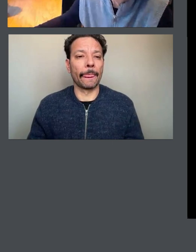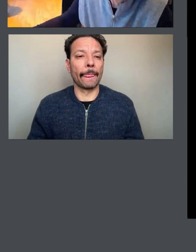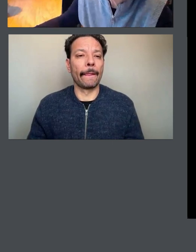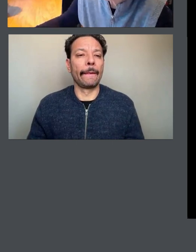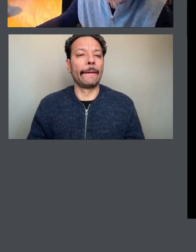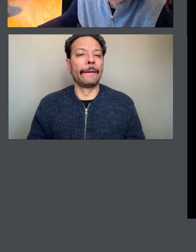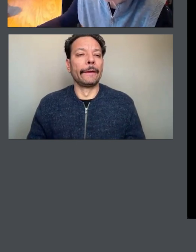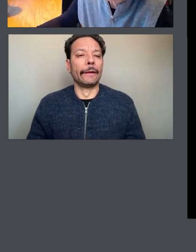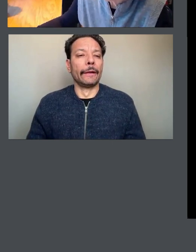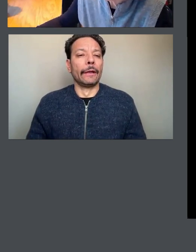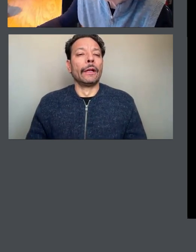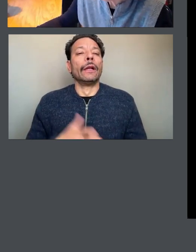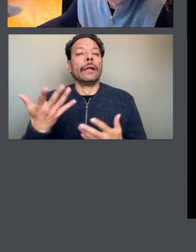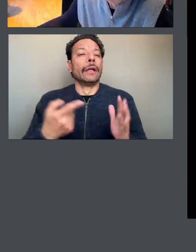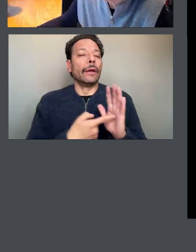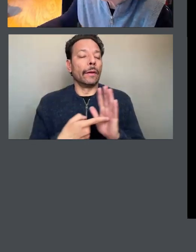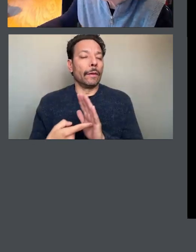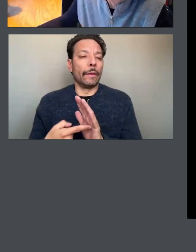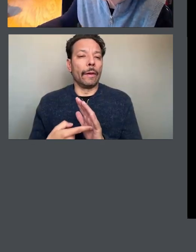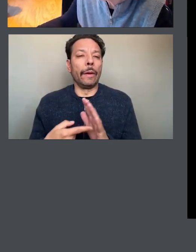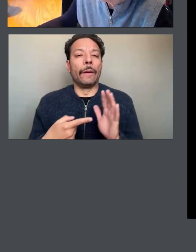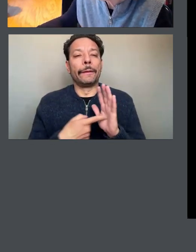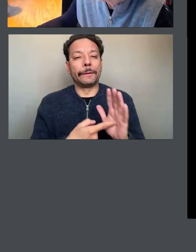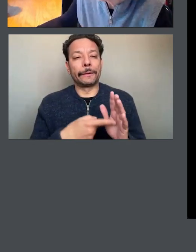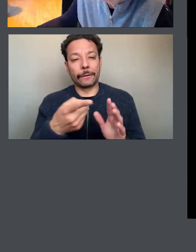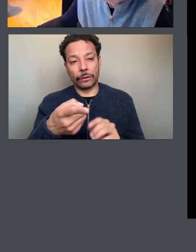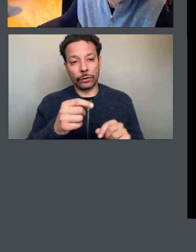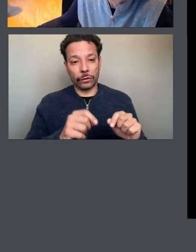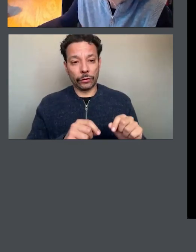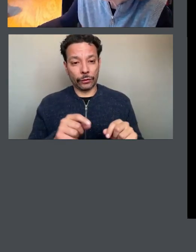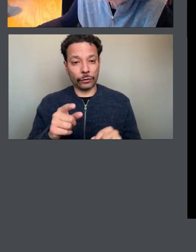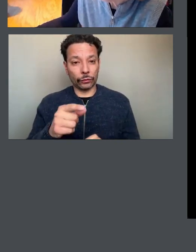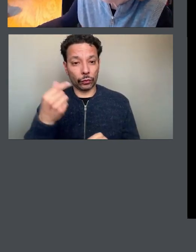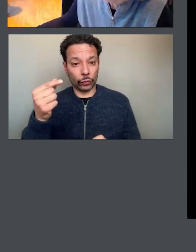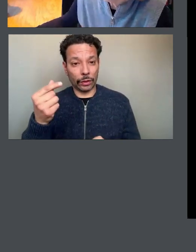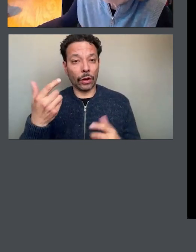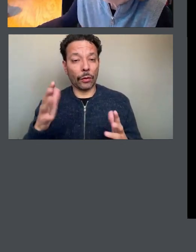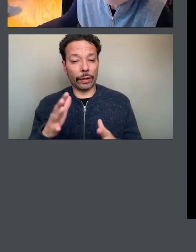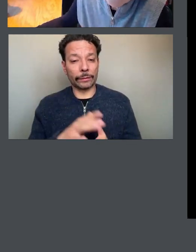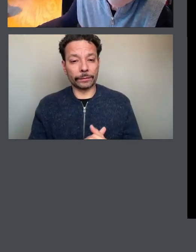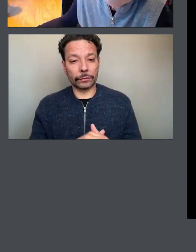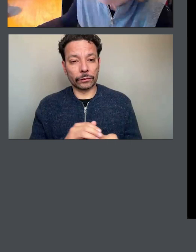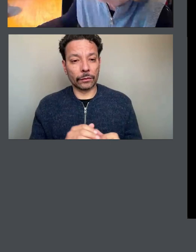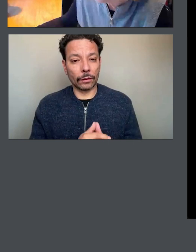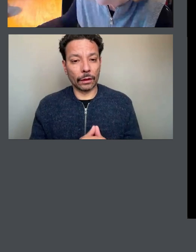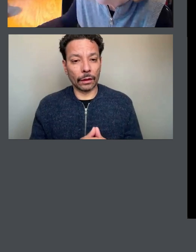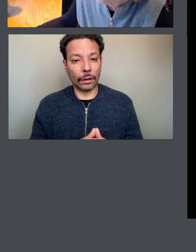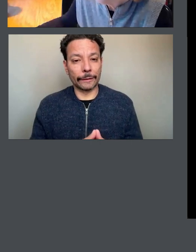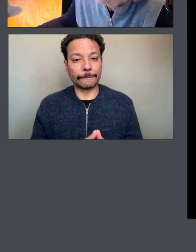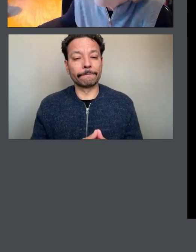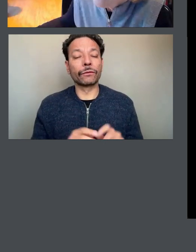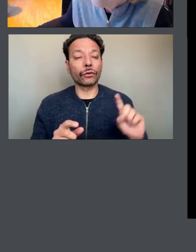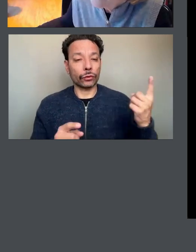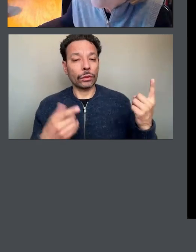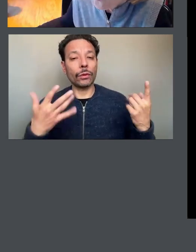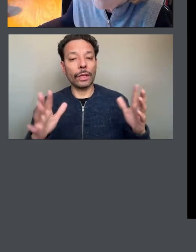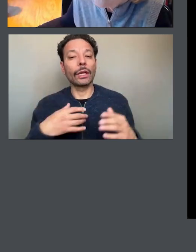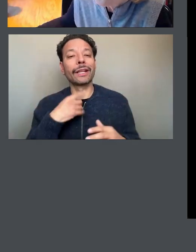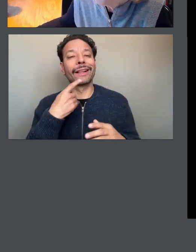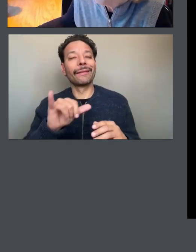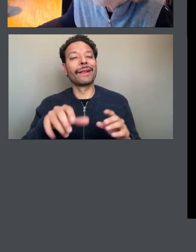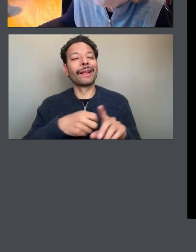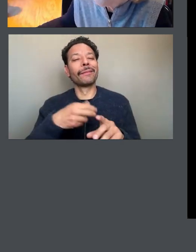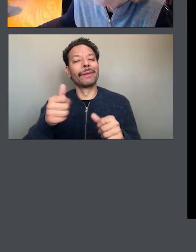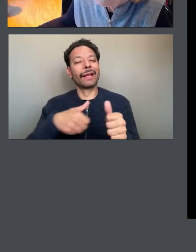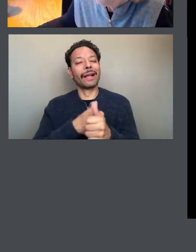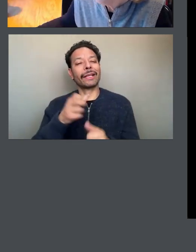So here's some examples. I've shown you this first one already, but here's an example from the behind subscale. I am in a quiet